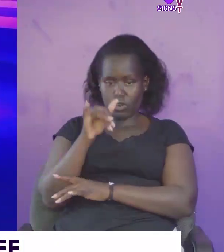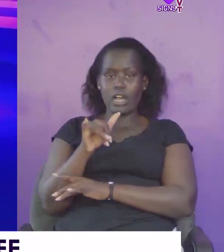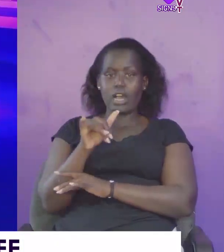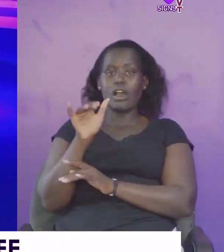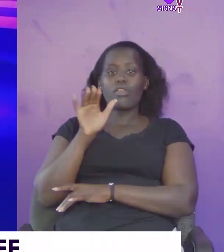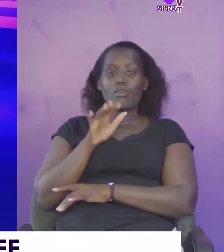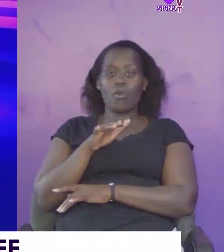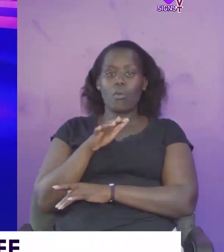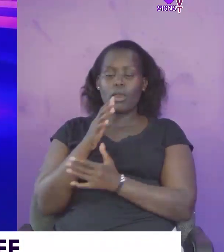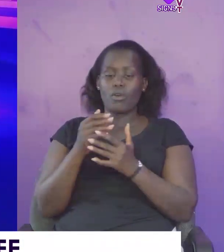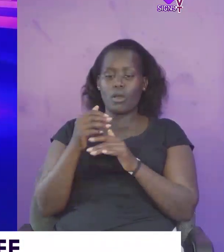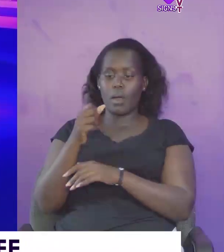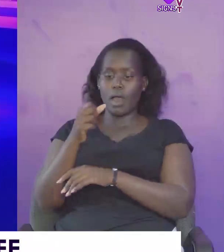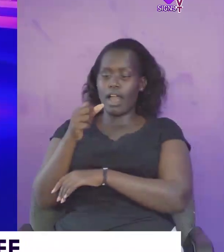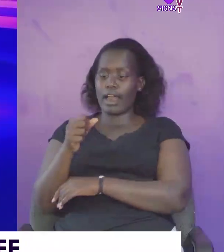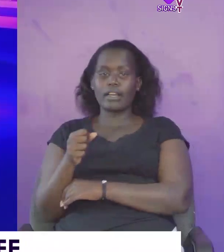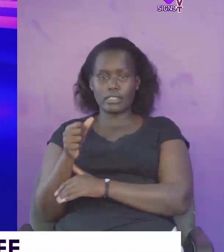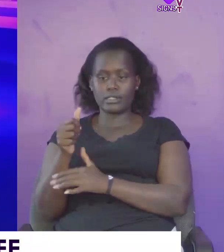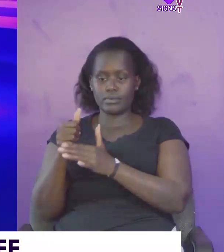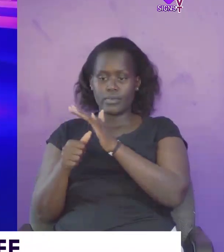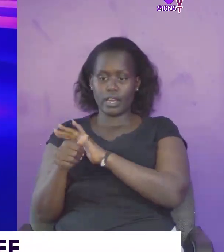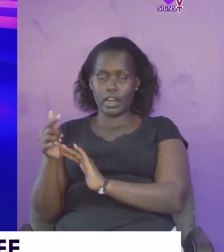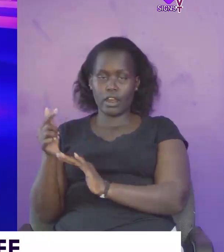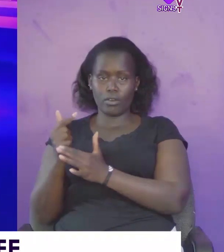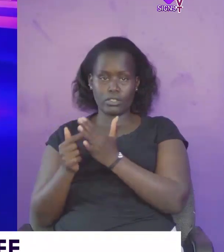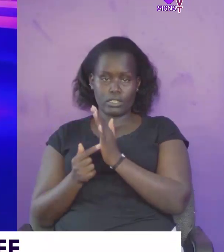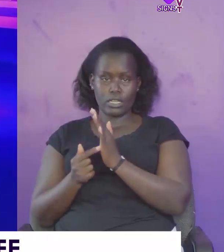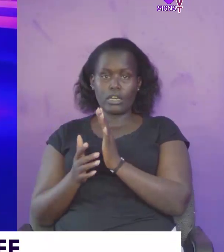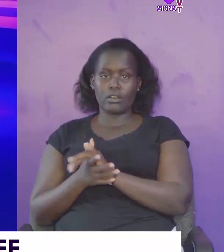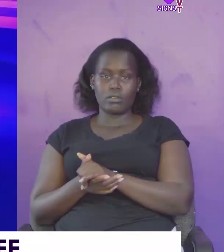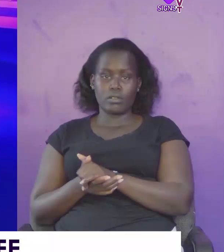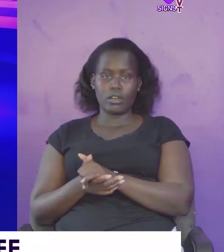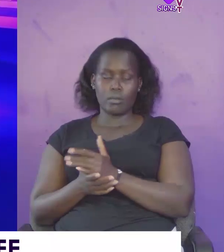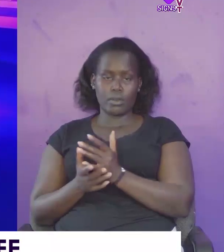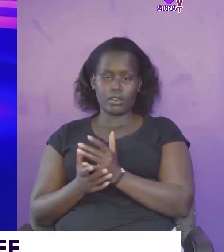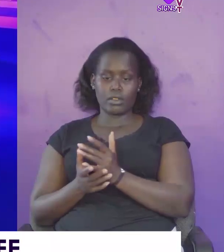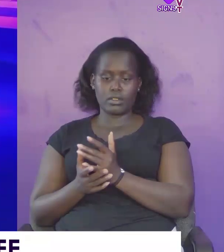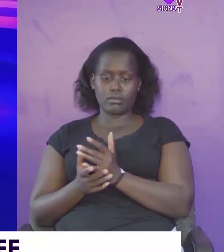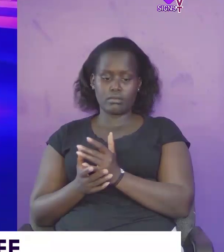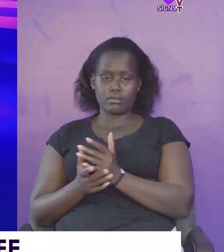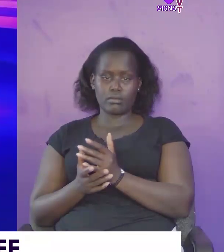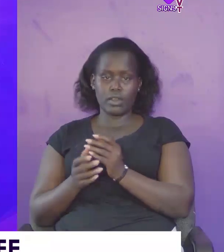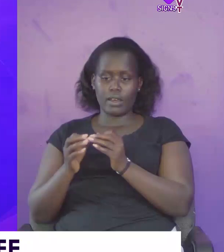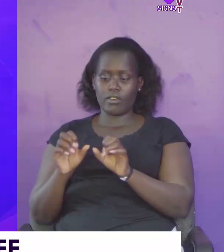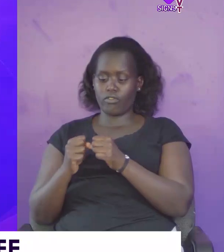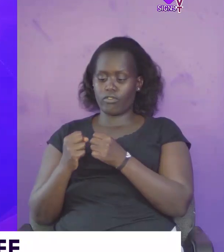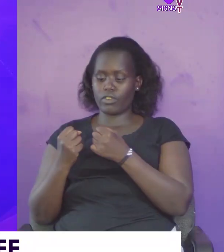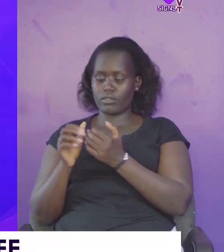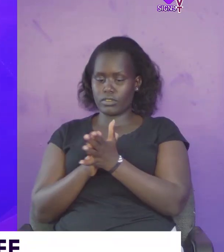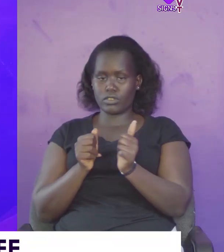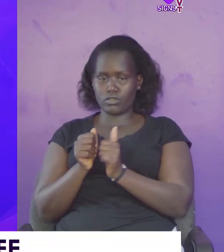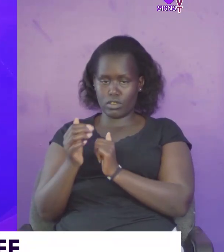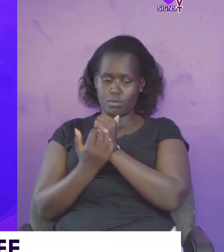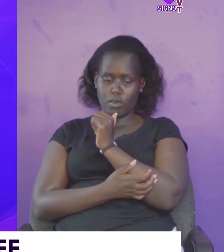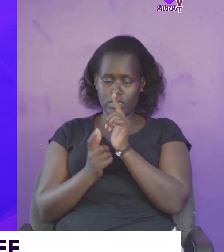woman will still be held under the under the grip of patriarchy. But if of you which- destroy the man with poverty,